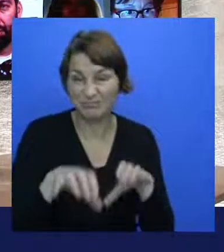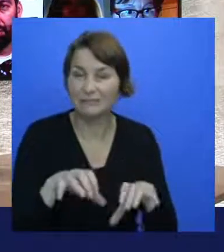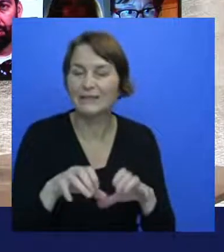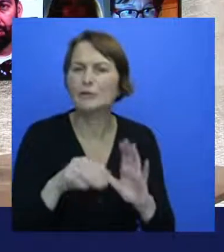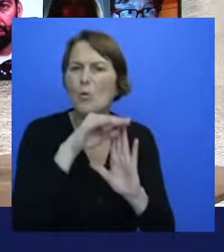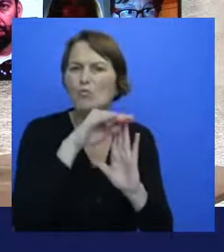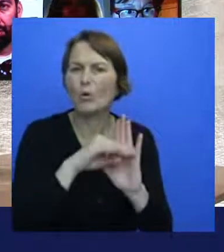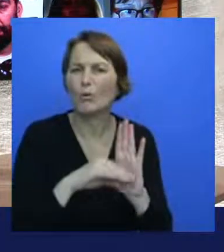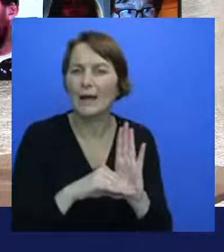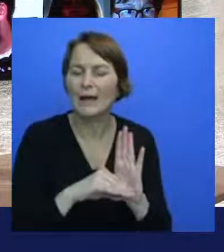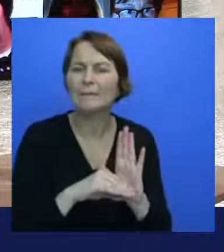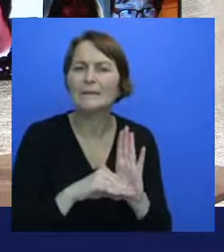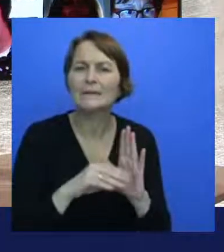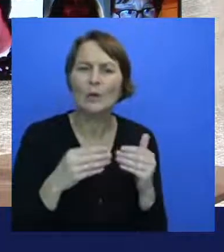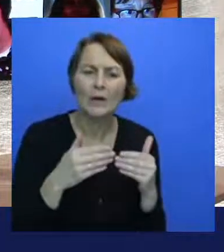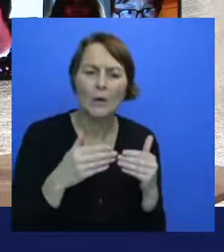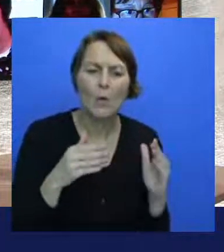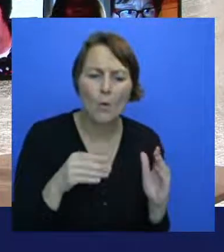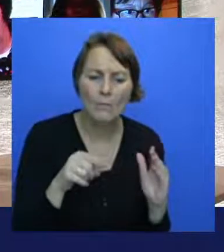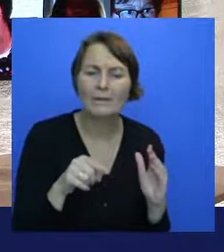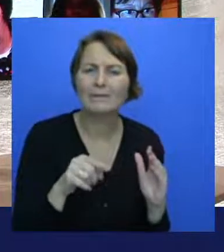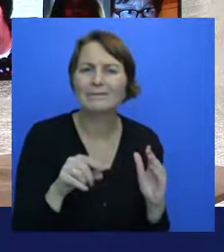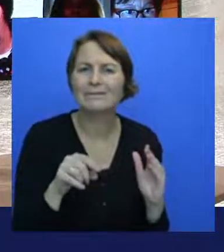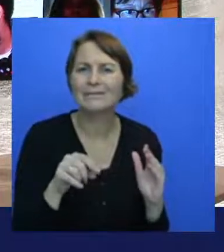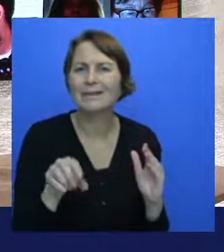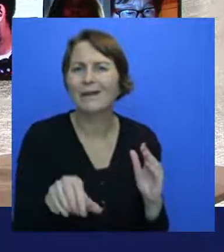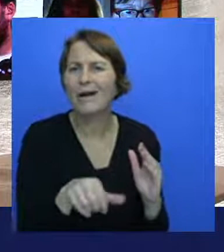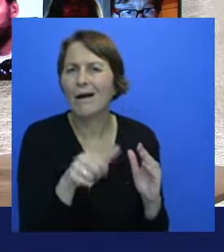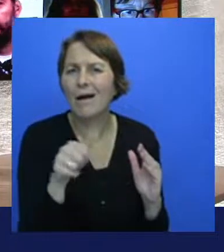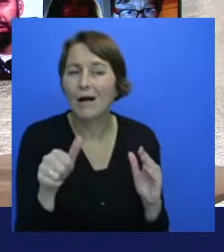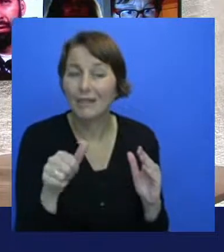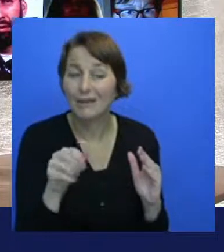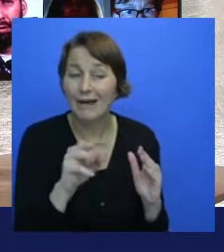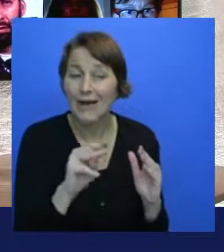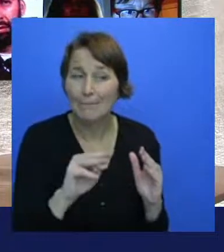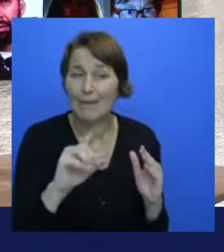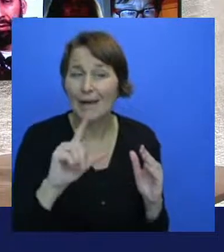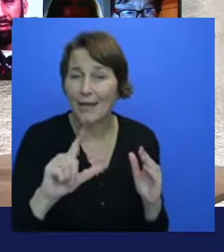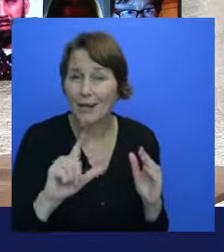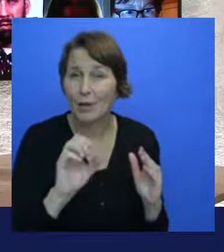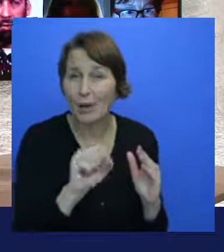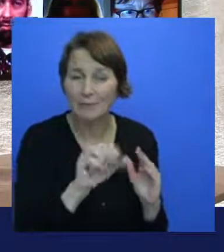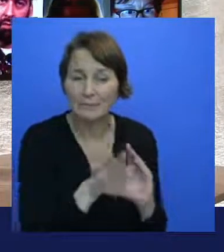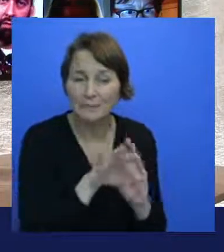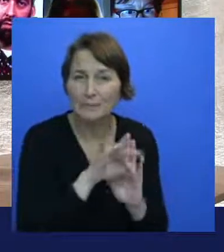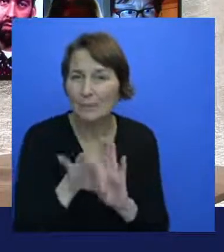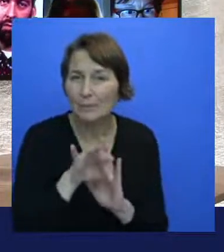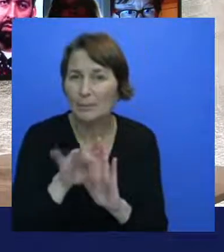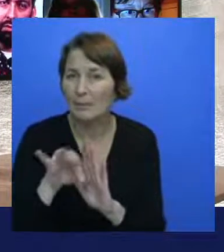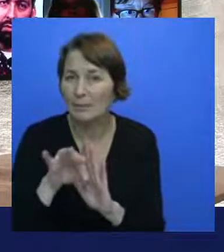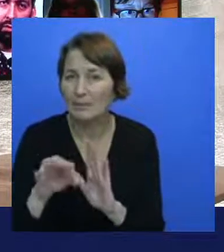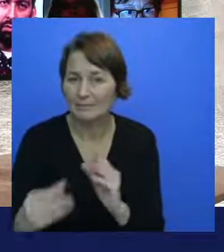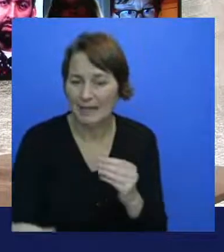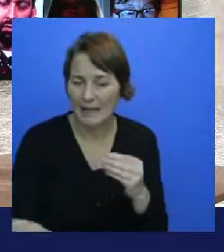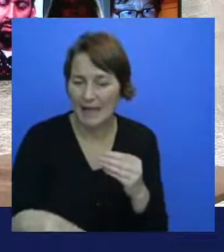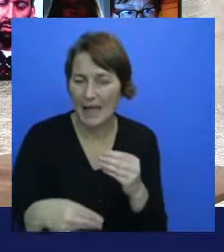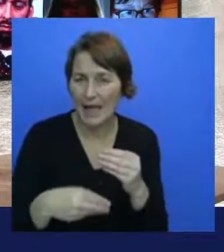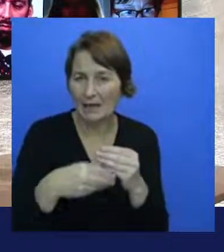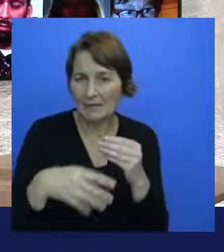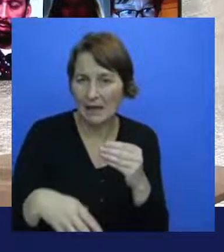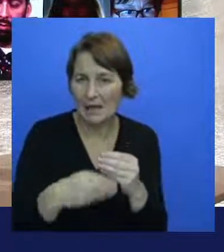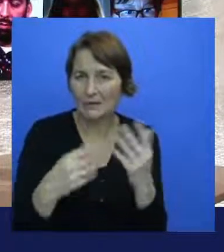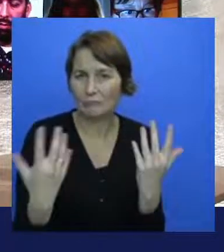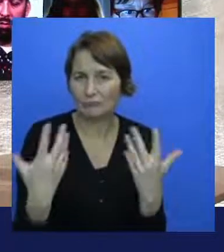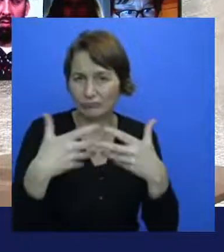builder. It will use other ML capabilities, and then it will. It's just a